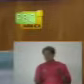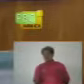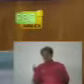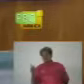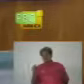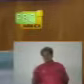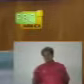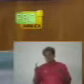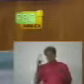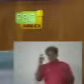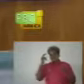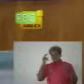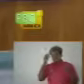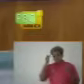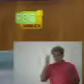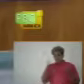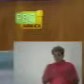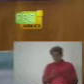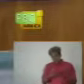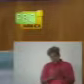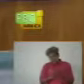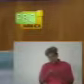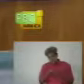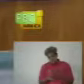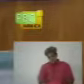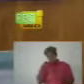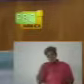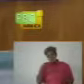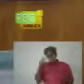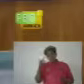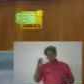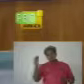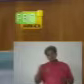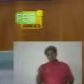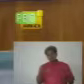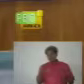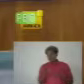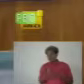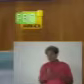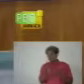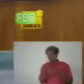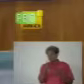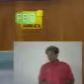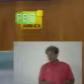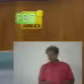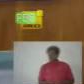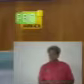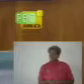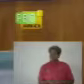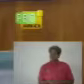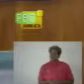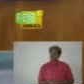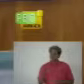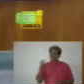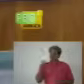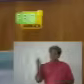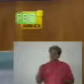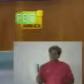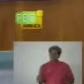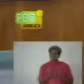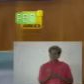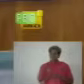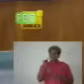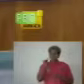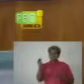just reason them out. Yeah. If you have an 80% small business, yeah, man, but just reason it out. You